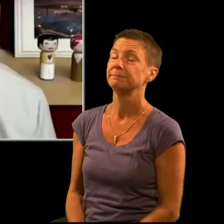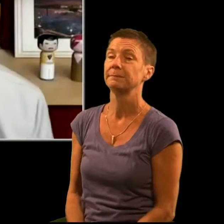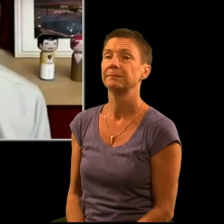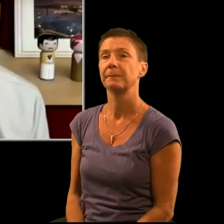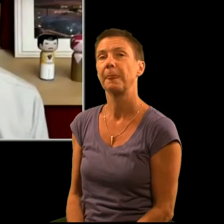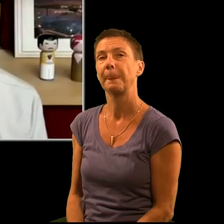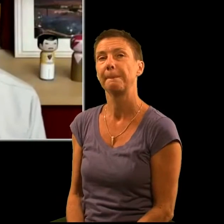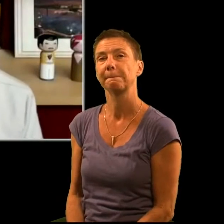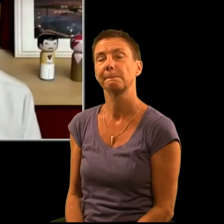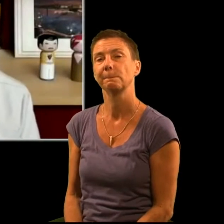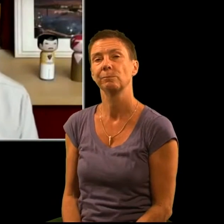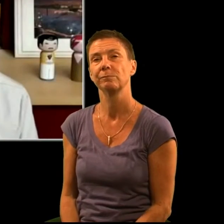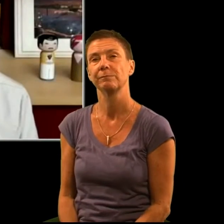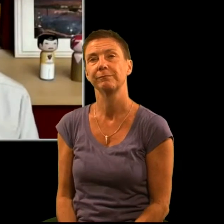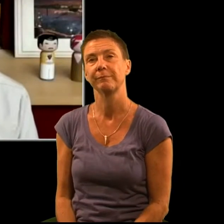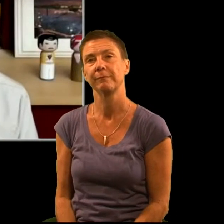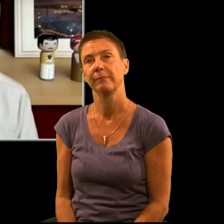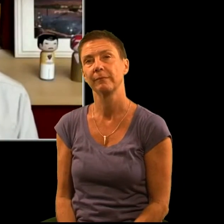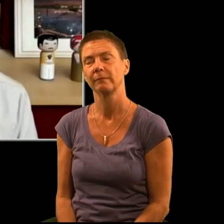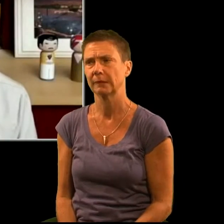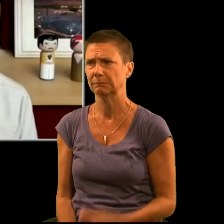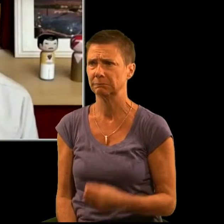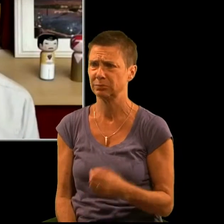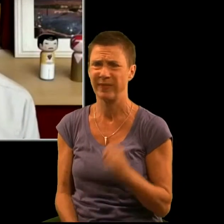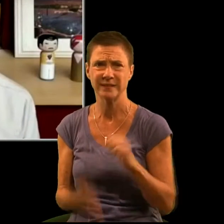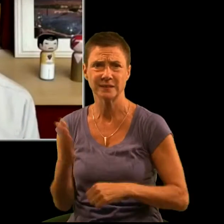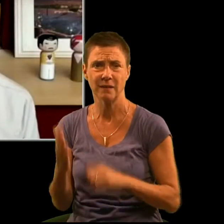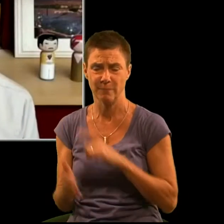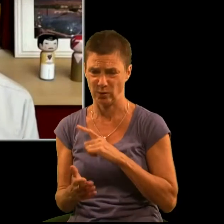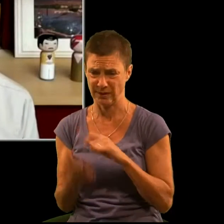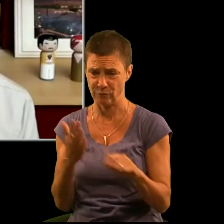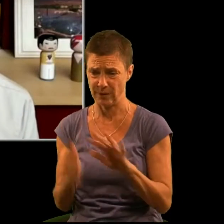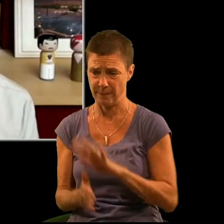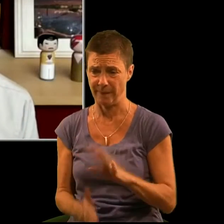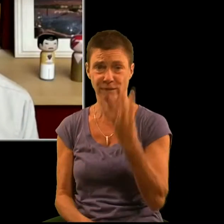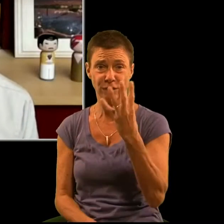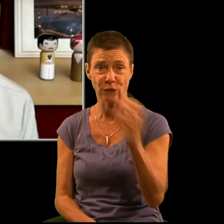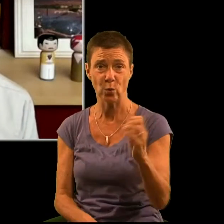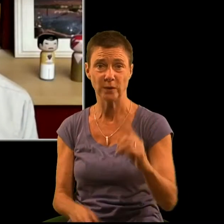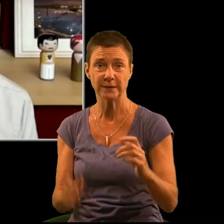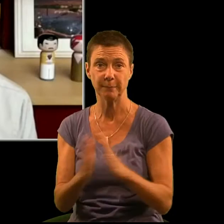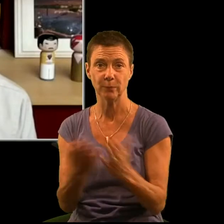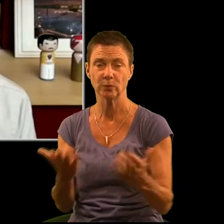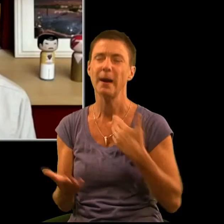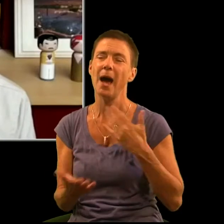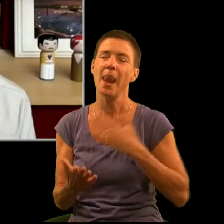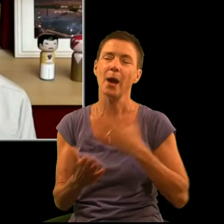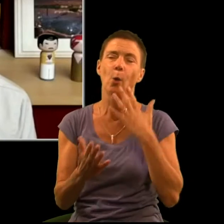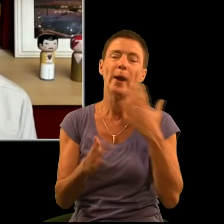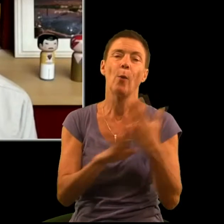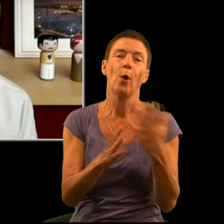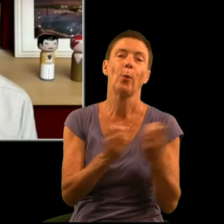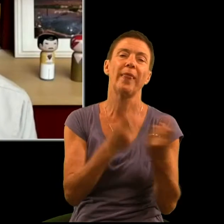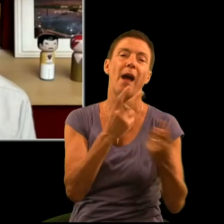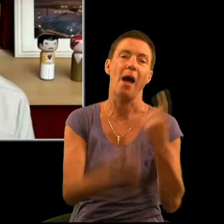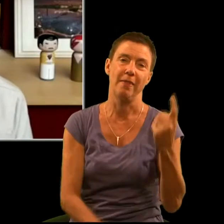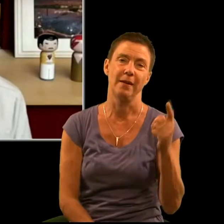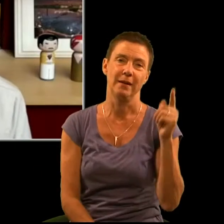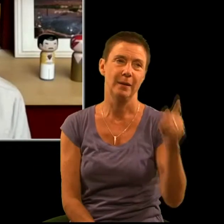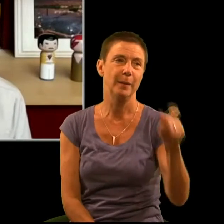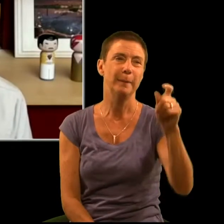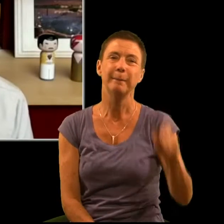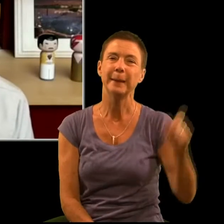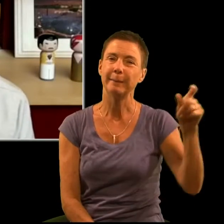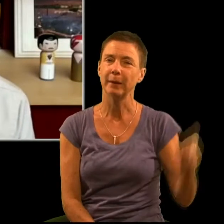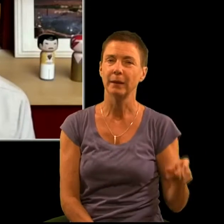It's a tough one. I've written, I think, 40-something books now, but I always like the collaborations, and I think that's because I get to work with